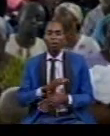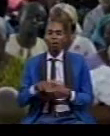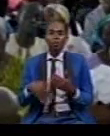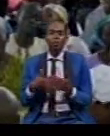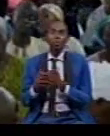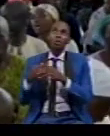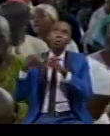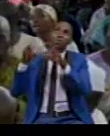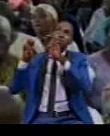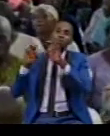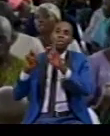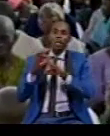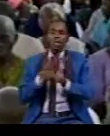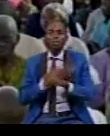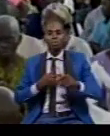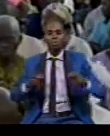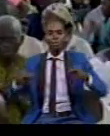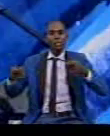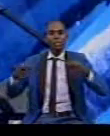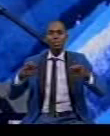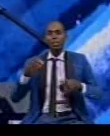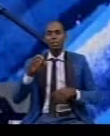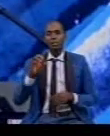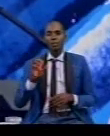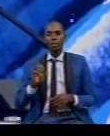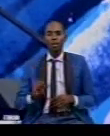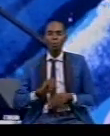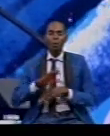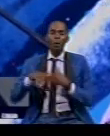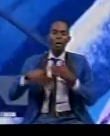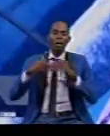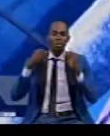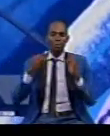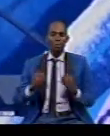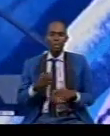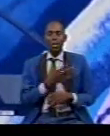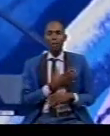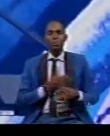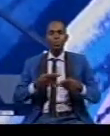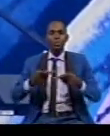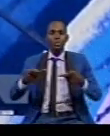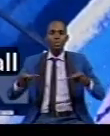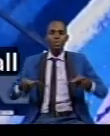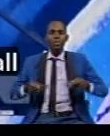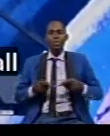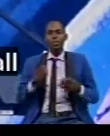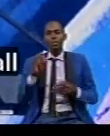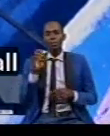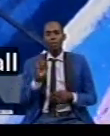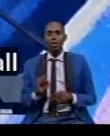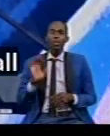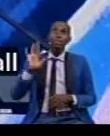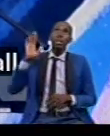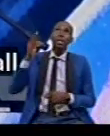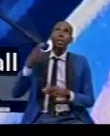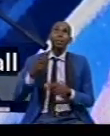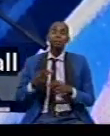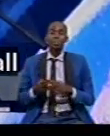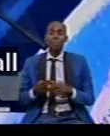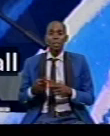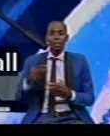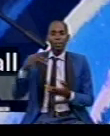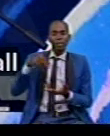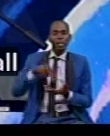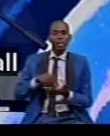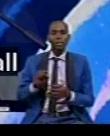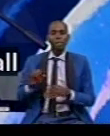everyone tonight in Jesus' name. It is done. It is